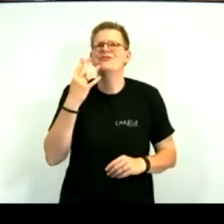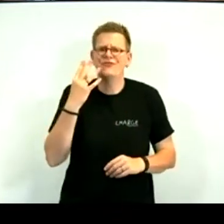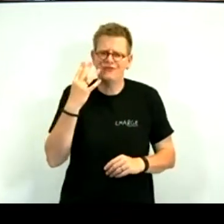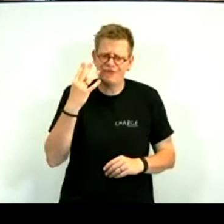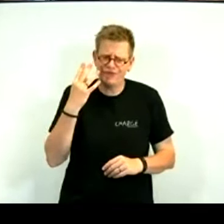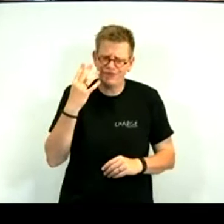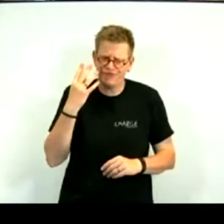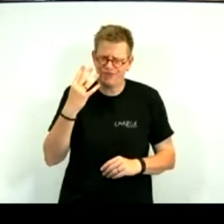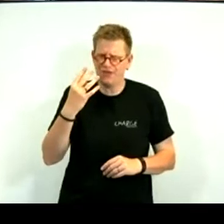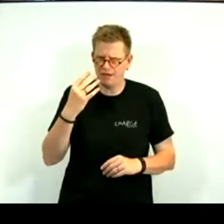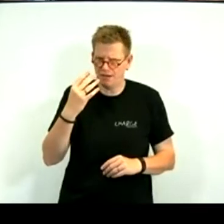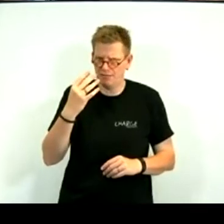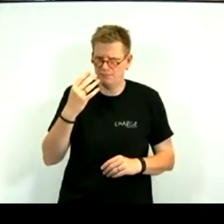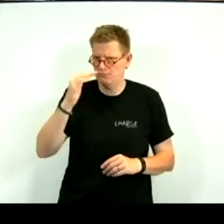that